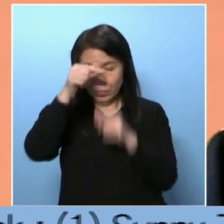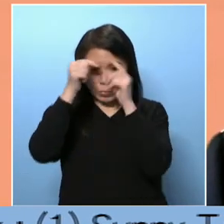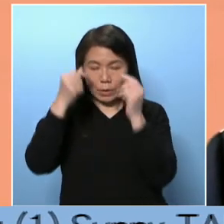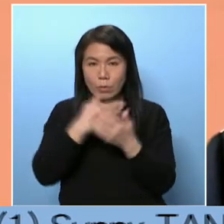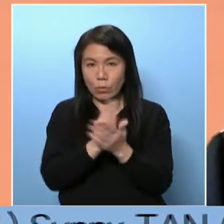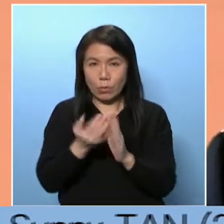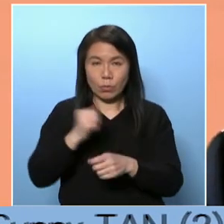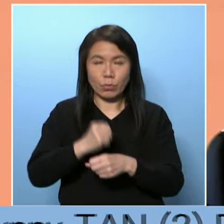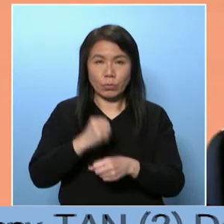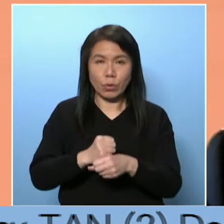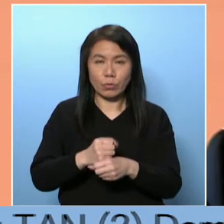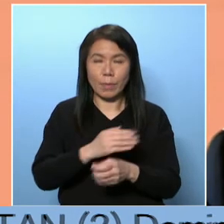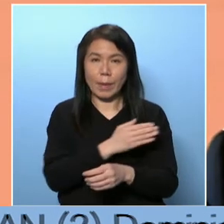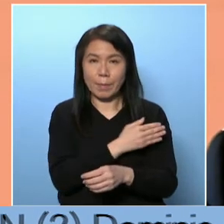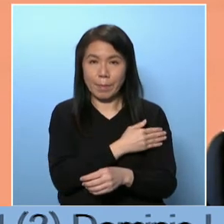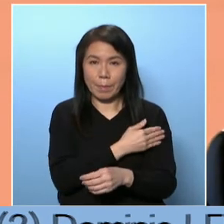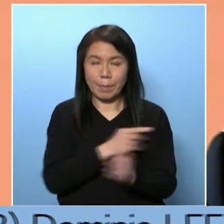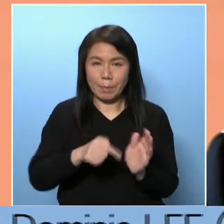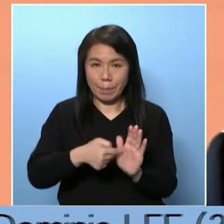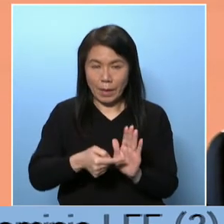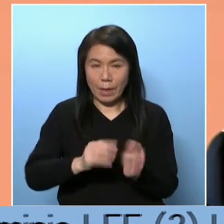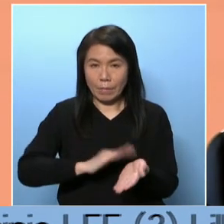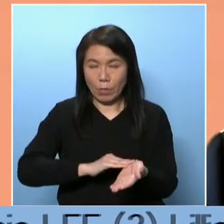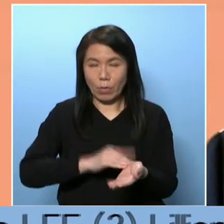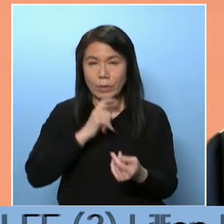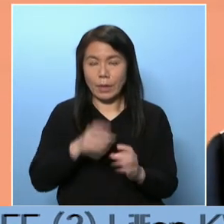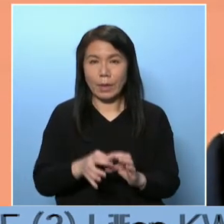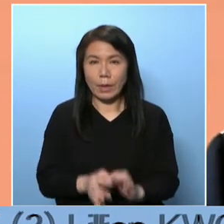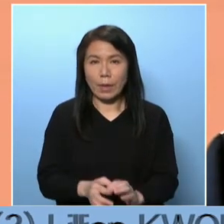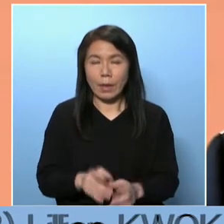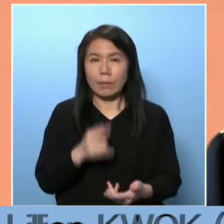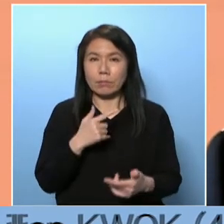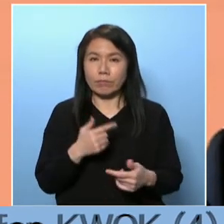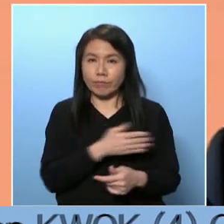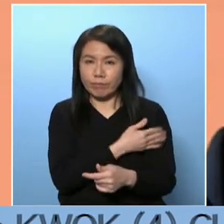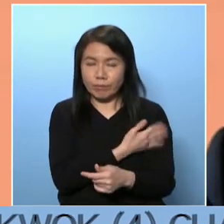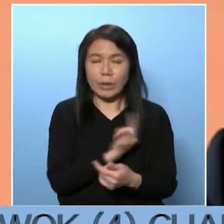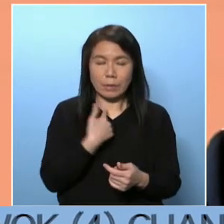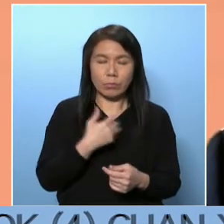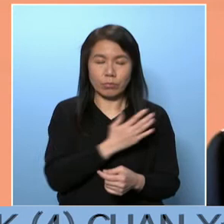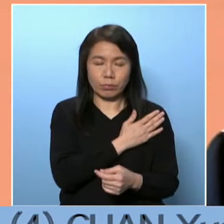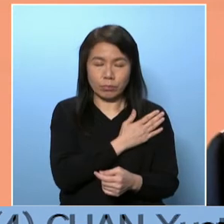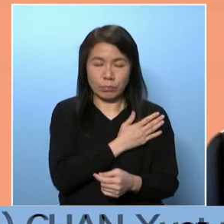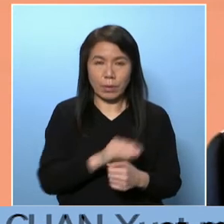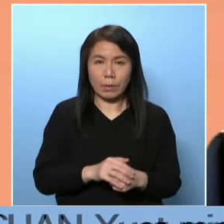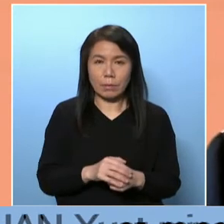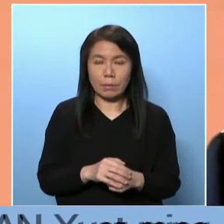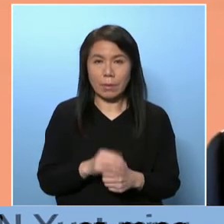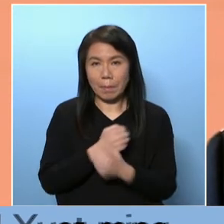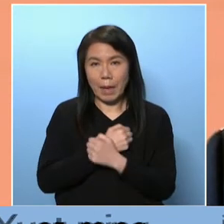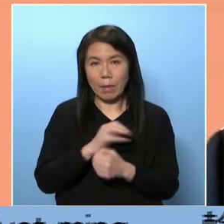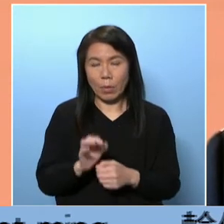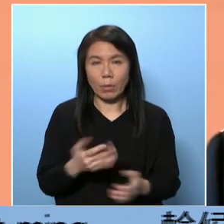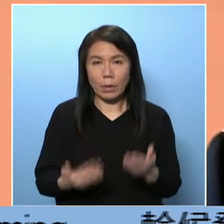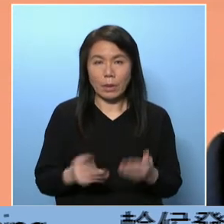civil servants and also for those working at the front line, they have